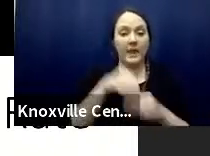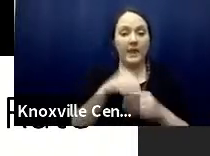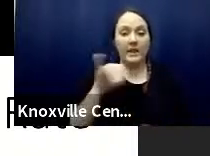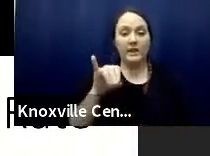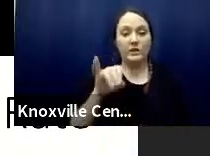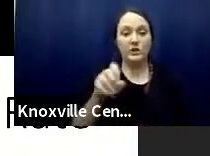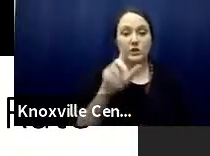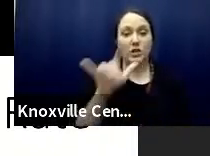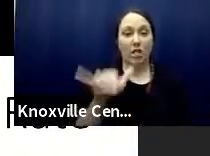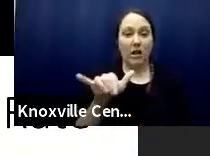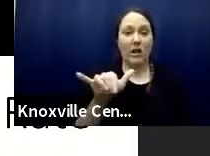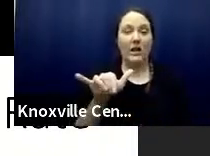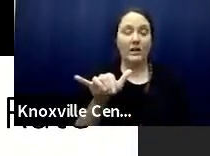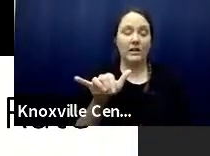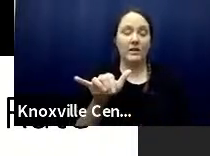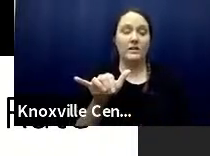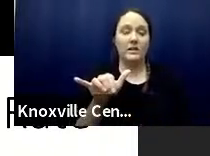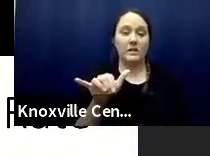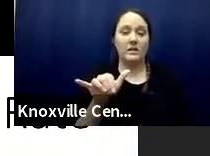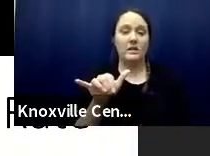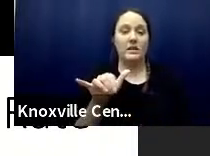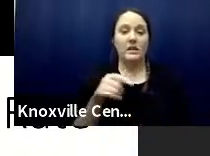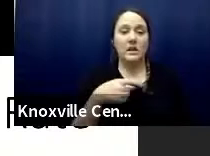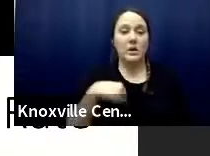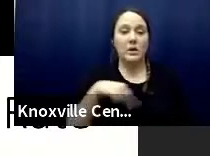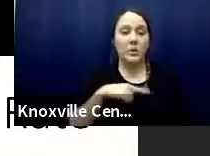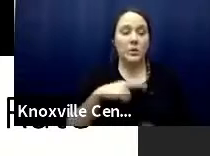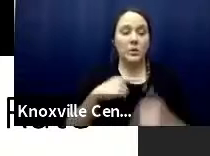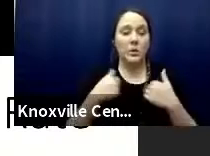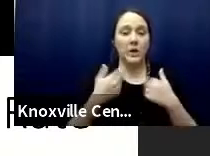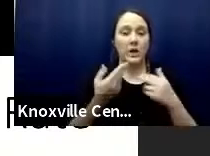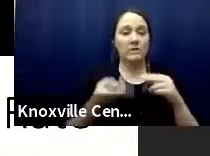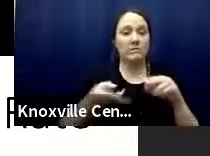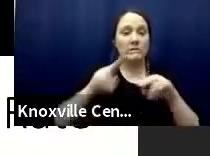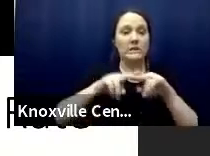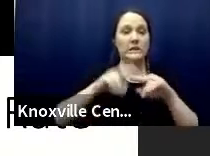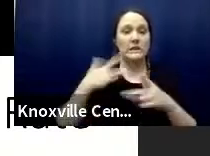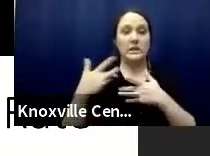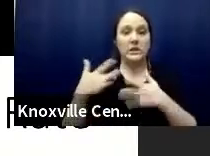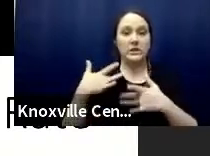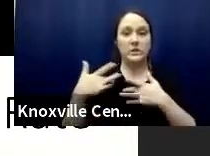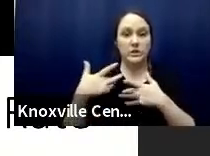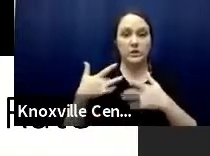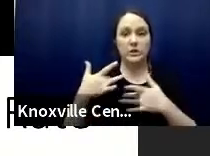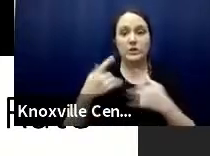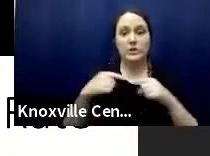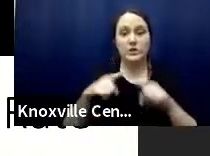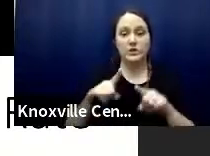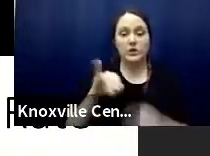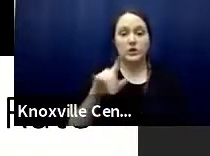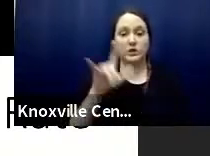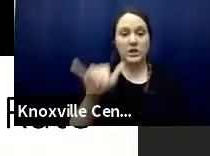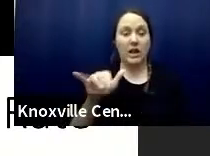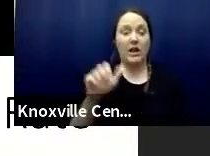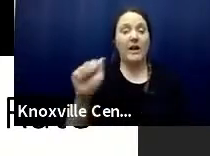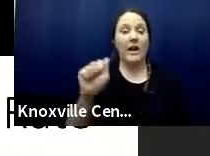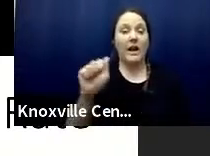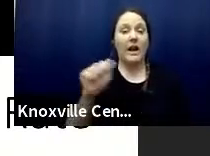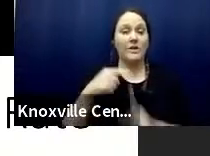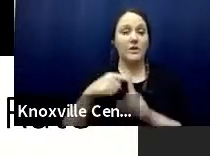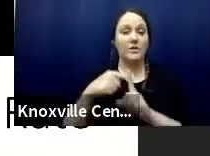July timeframe where we had increased concern, we had the average positivity rate